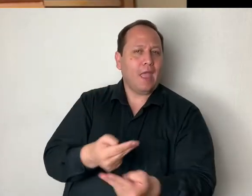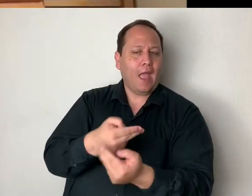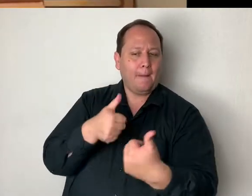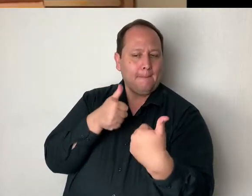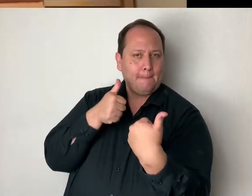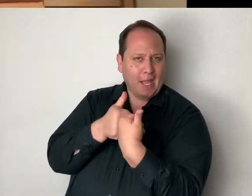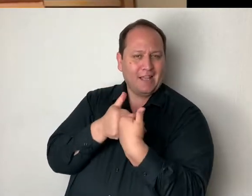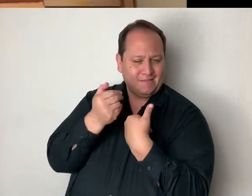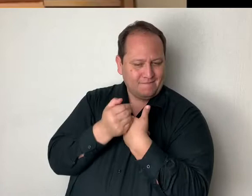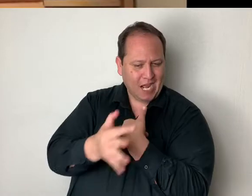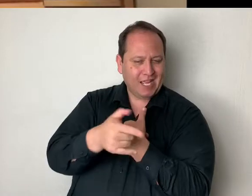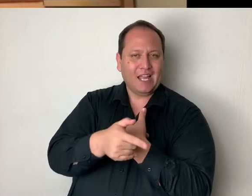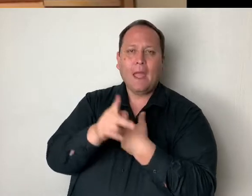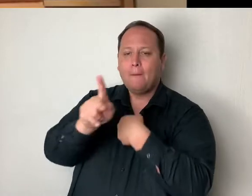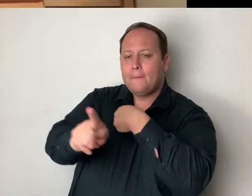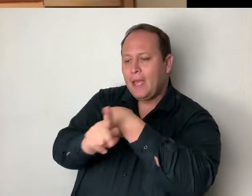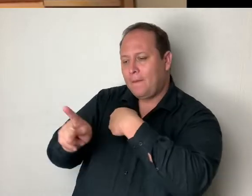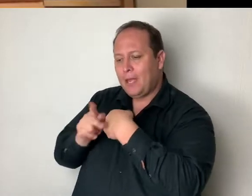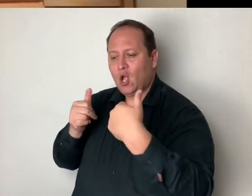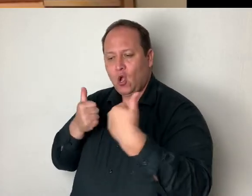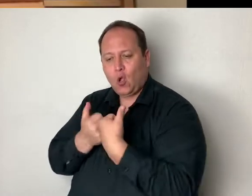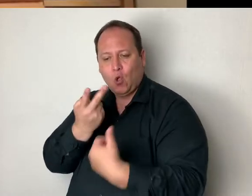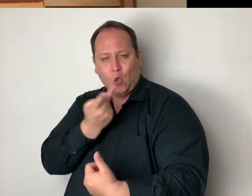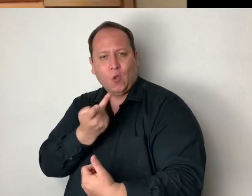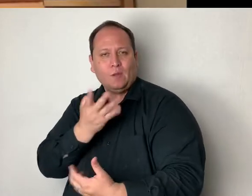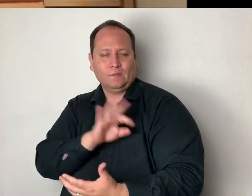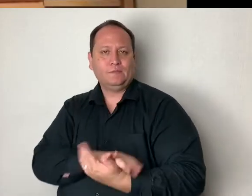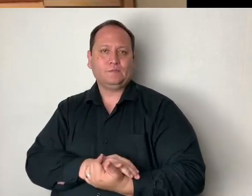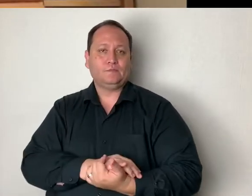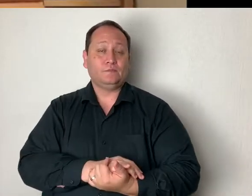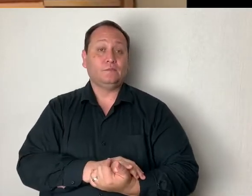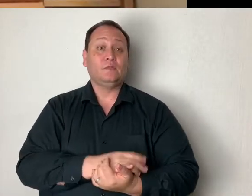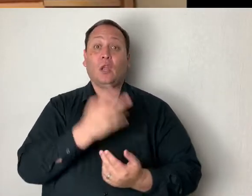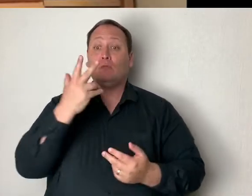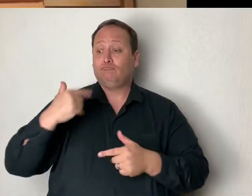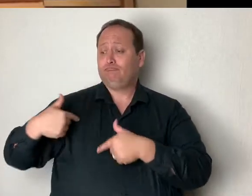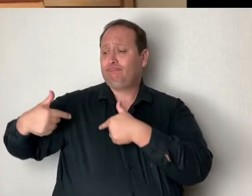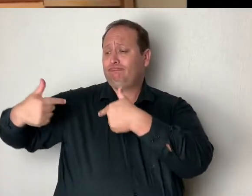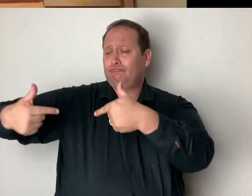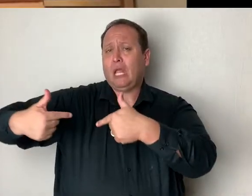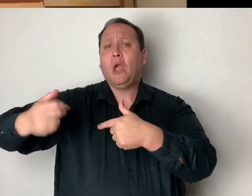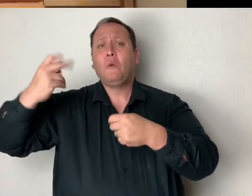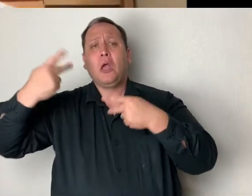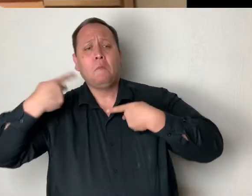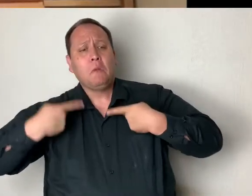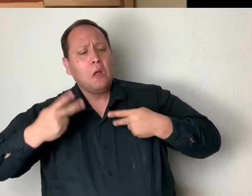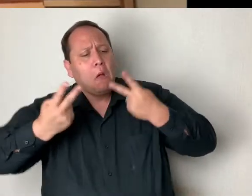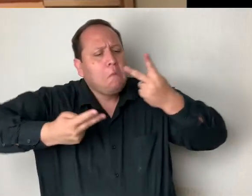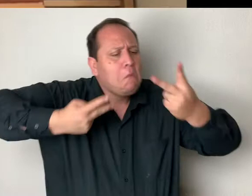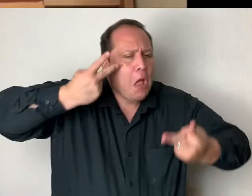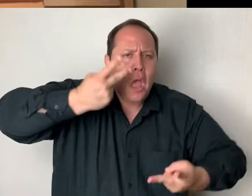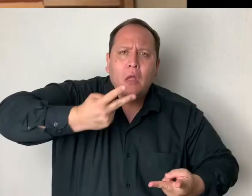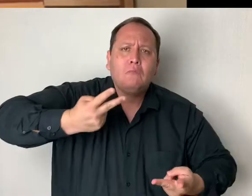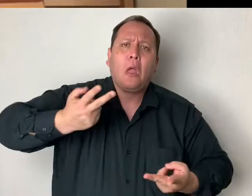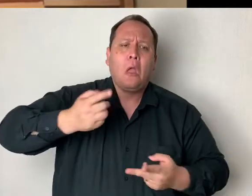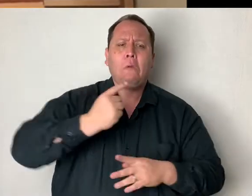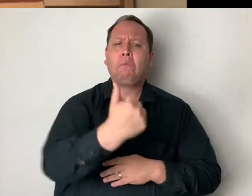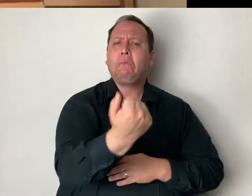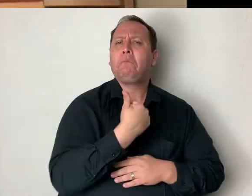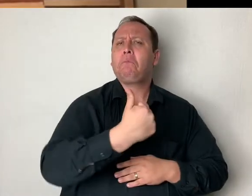dos países. Across many generations, people visited at this location without interruption or obstacle of any